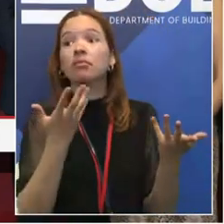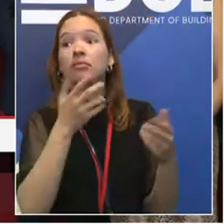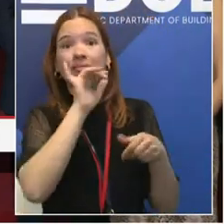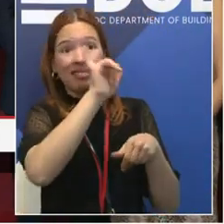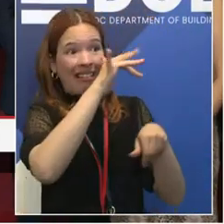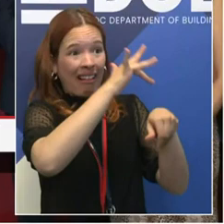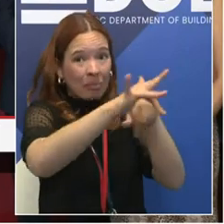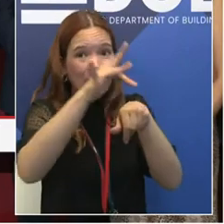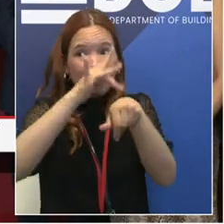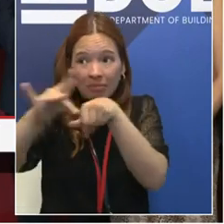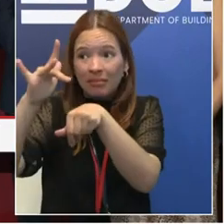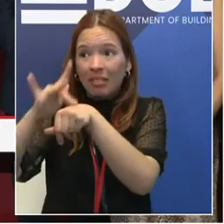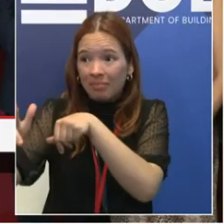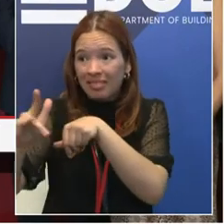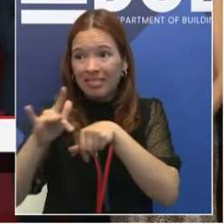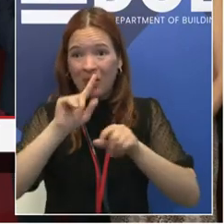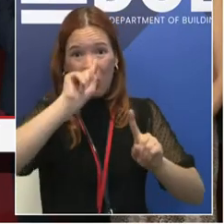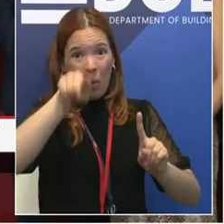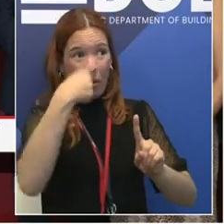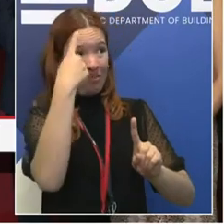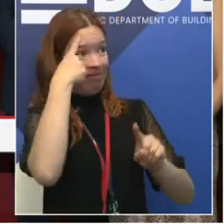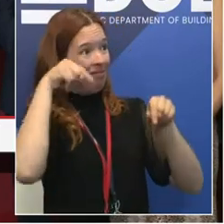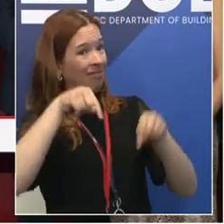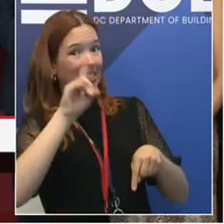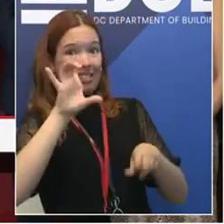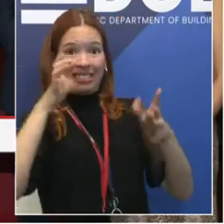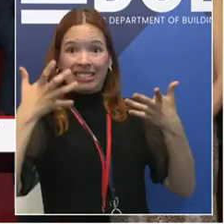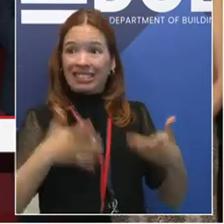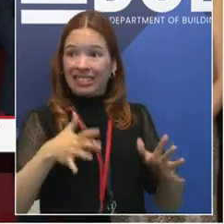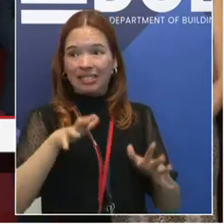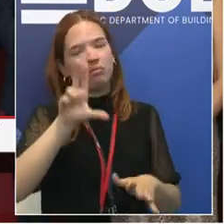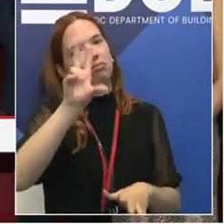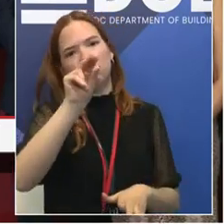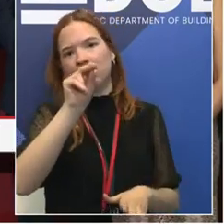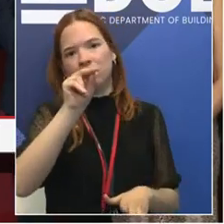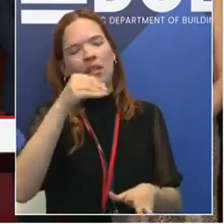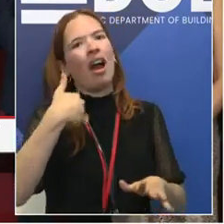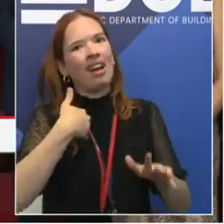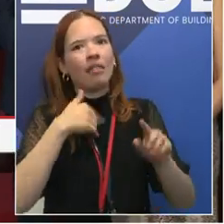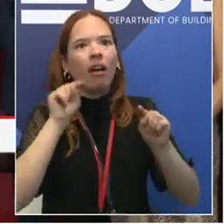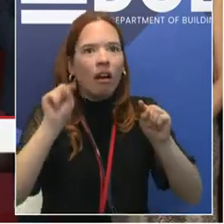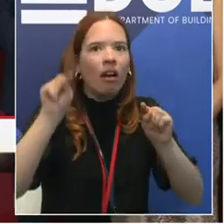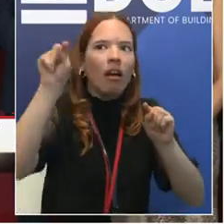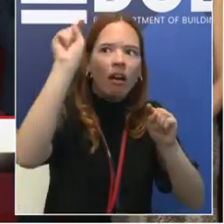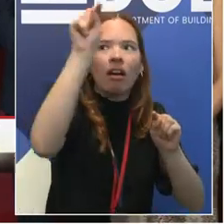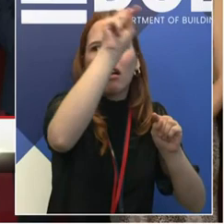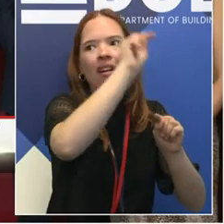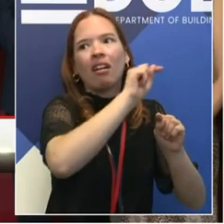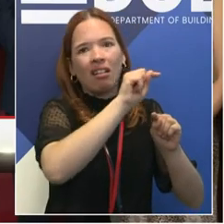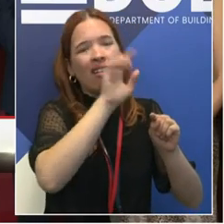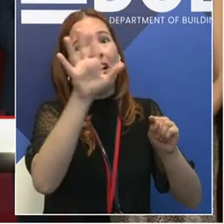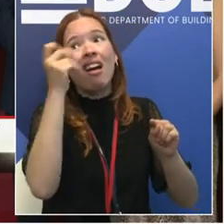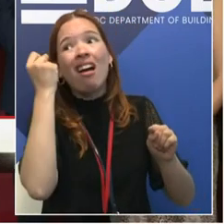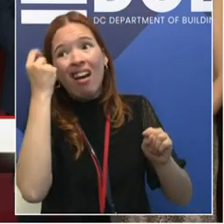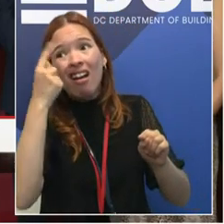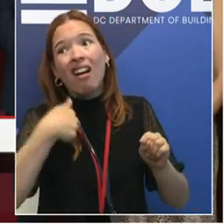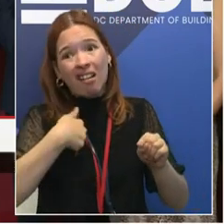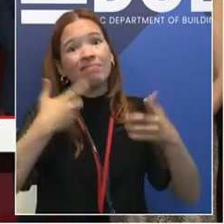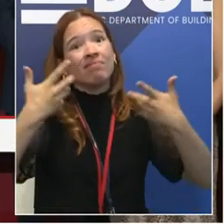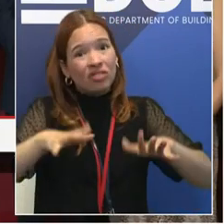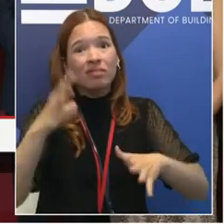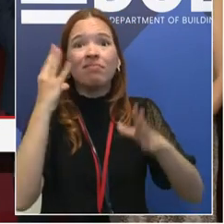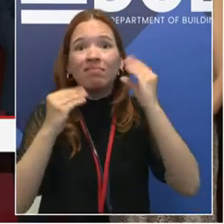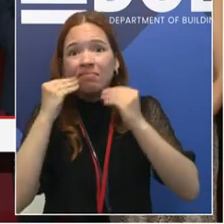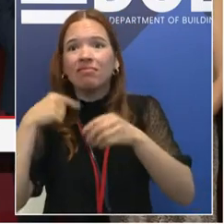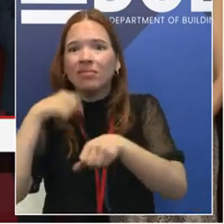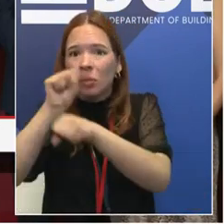And I have a long history of working on vacant and blighted property in the district. In fact, when I was a member of